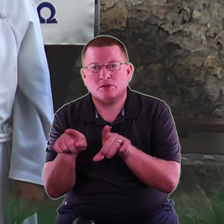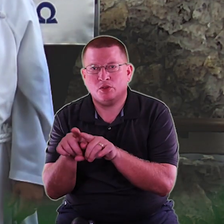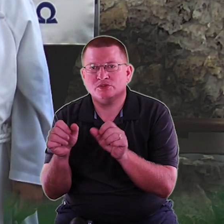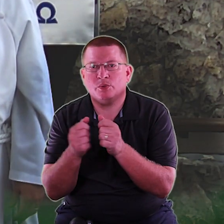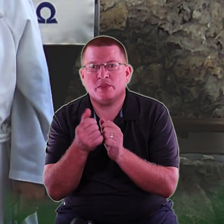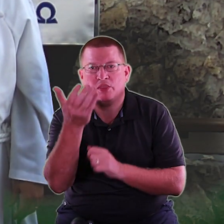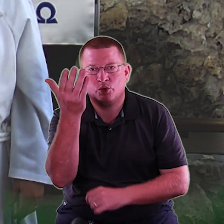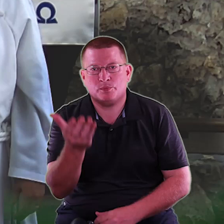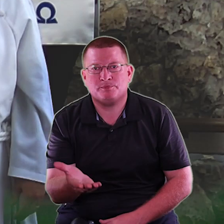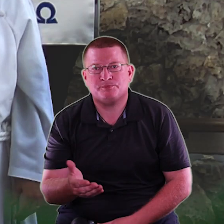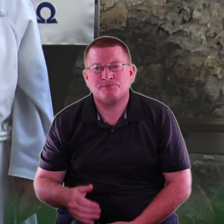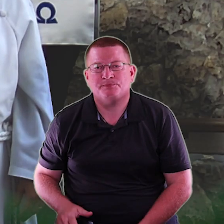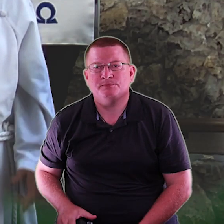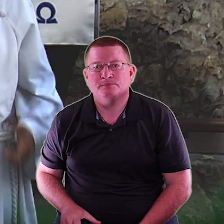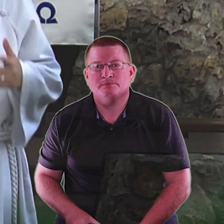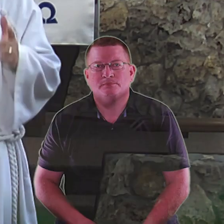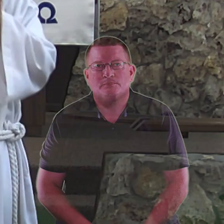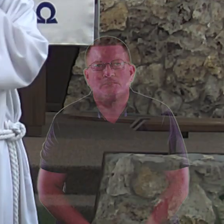also with you.